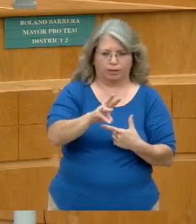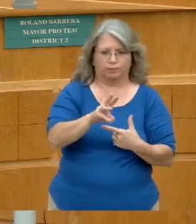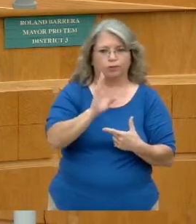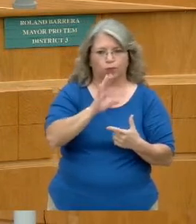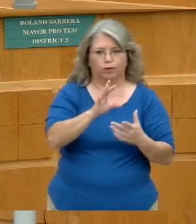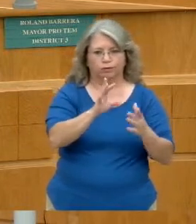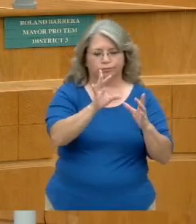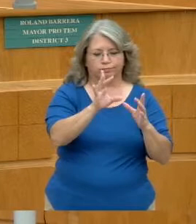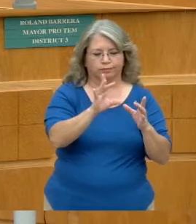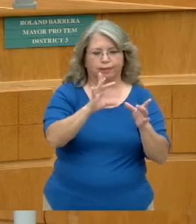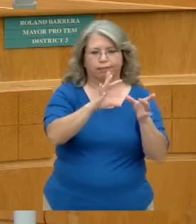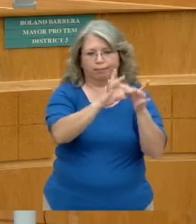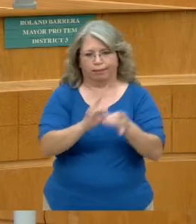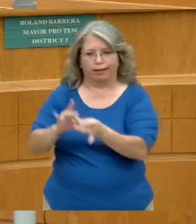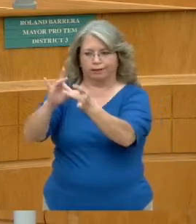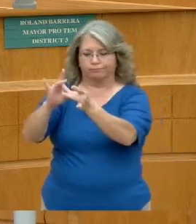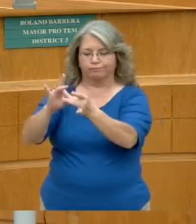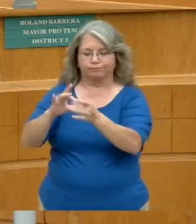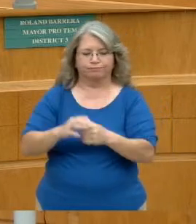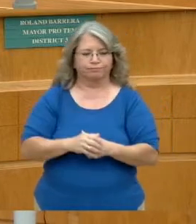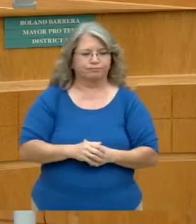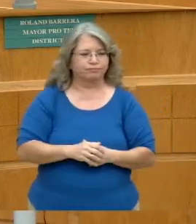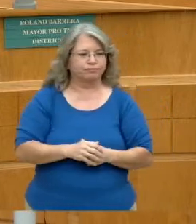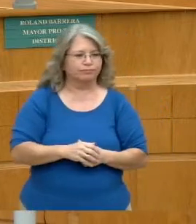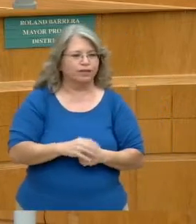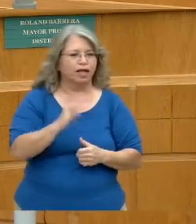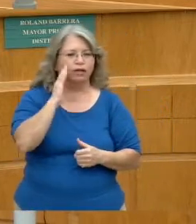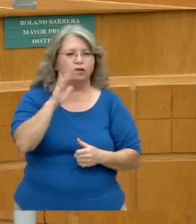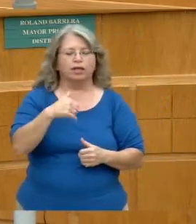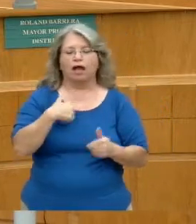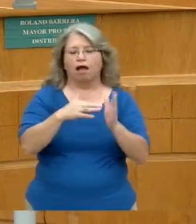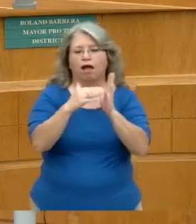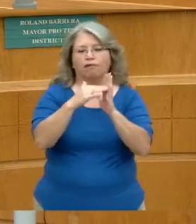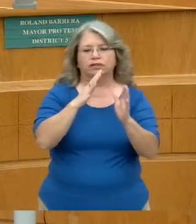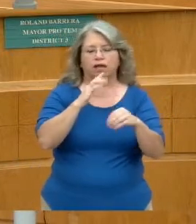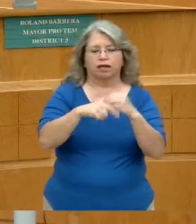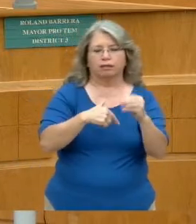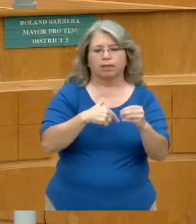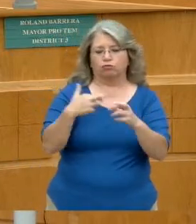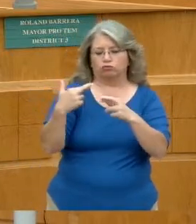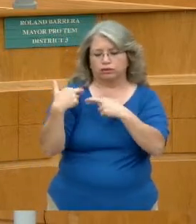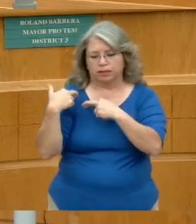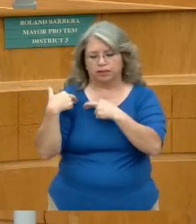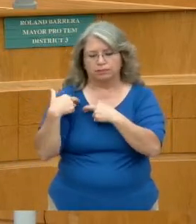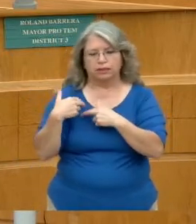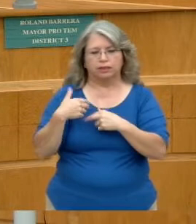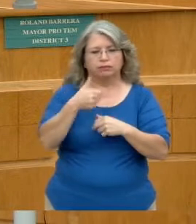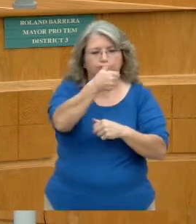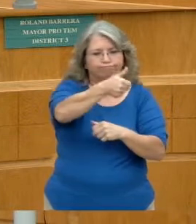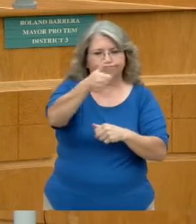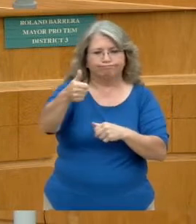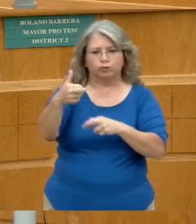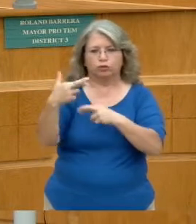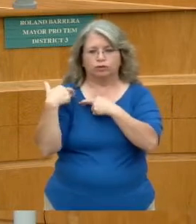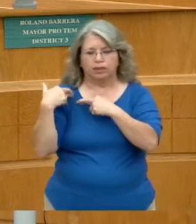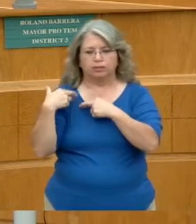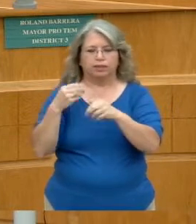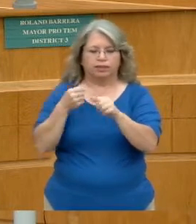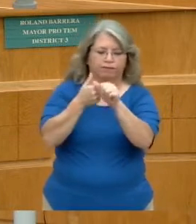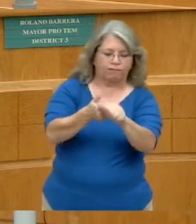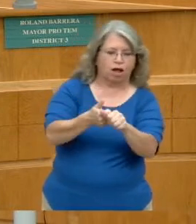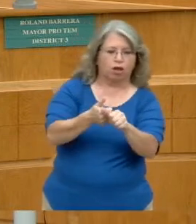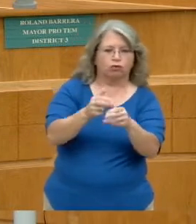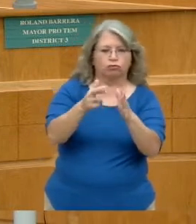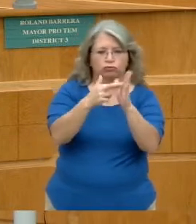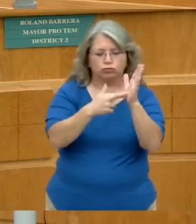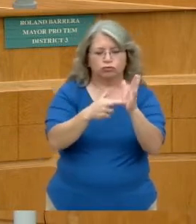I constantly talk about responsibility and personal responsibility about COVID and following social distancing guidelines,